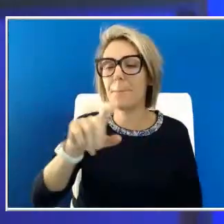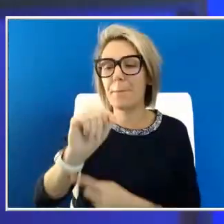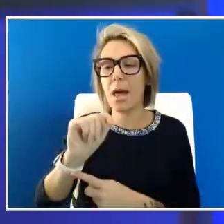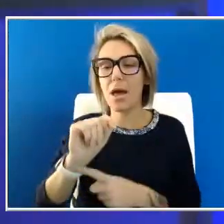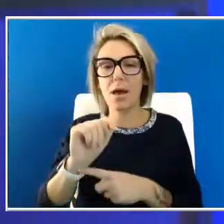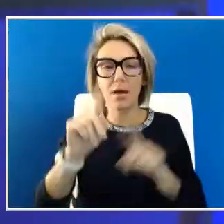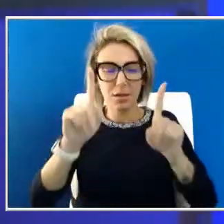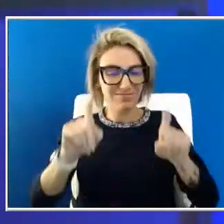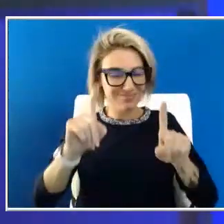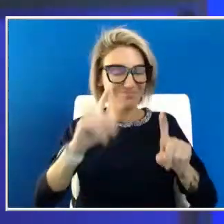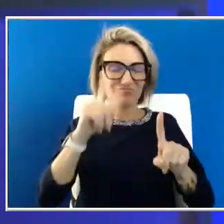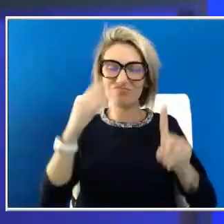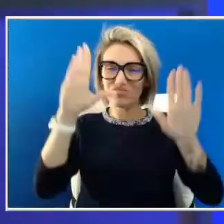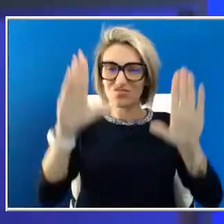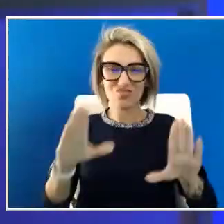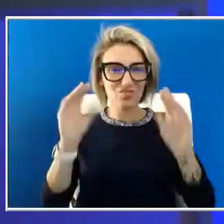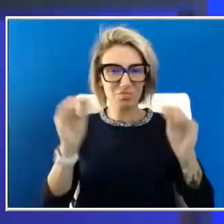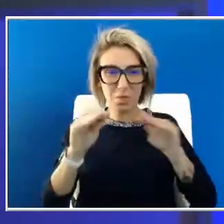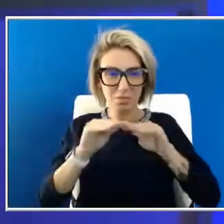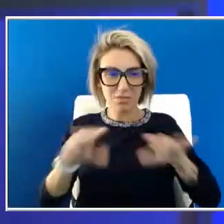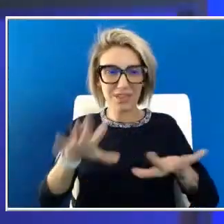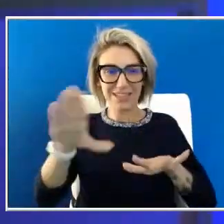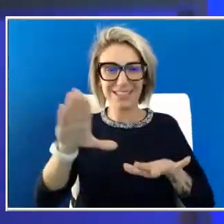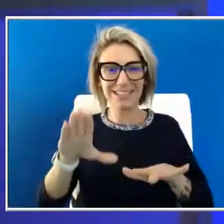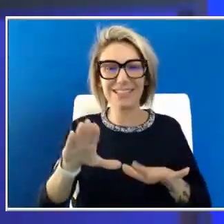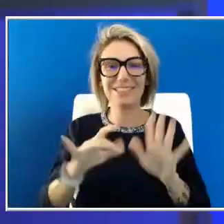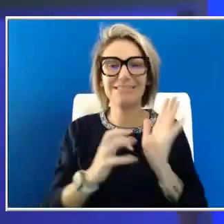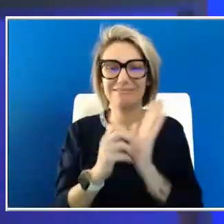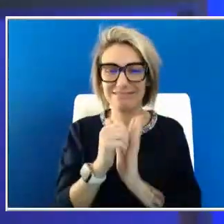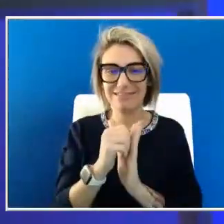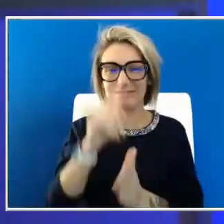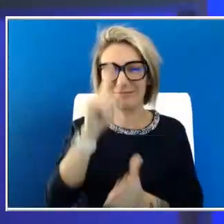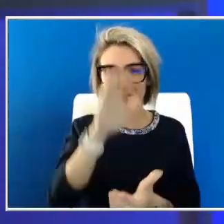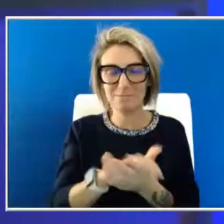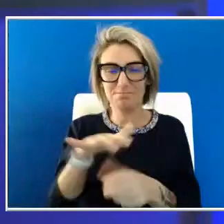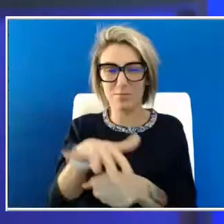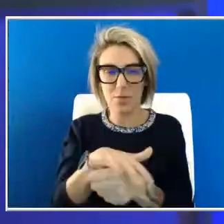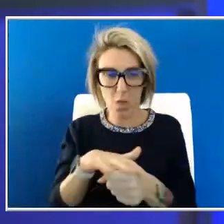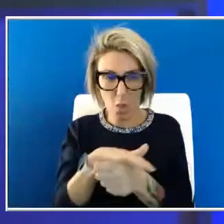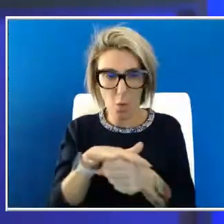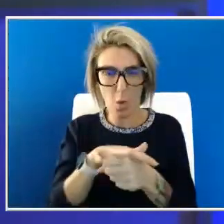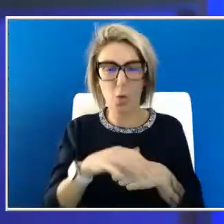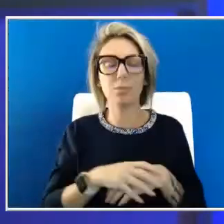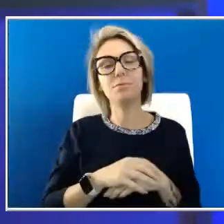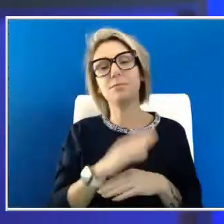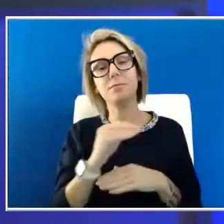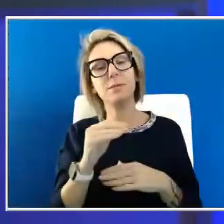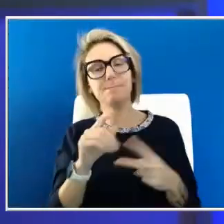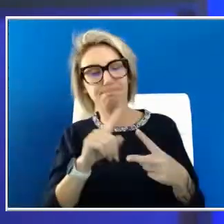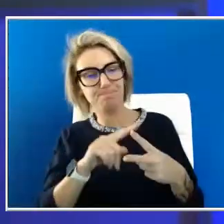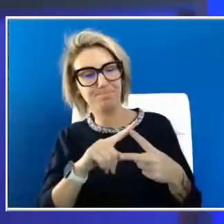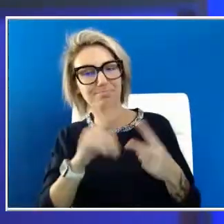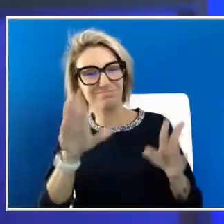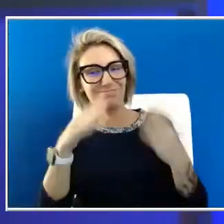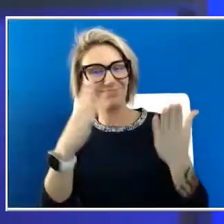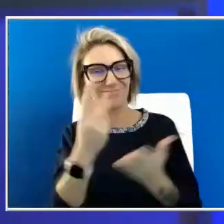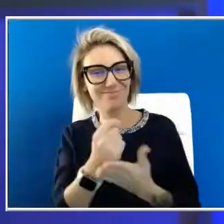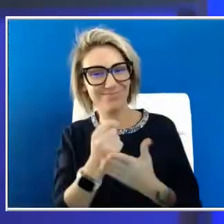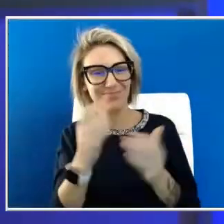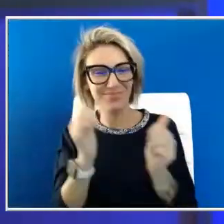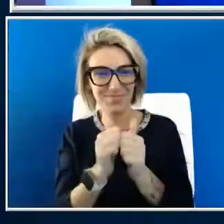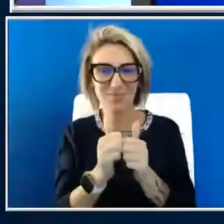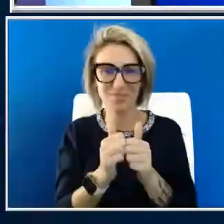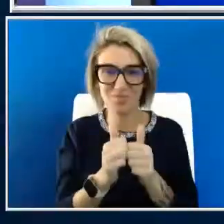There's no metastasis. His cancer was believed to be local, and therefore we were able to offer him treatment with the intent to